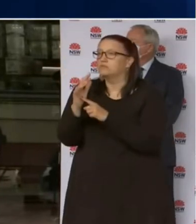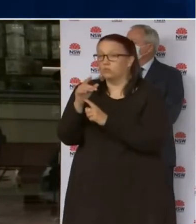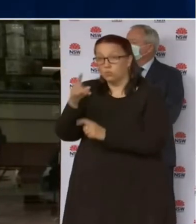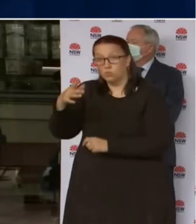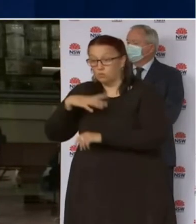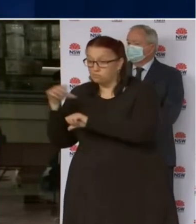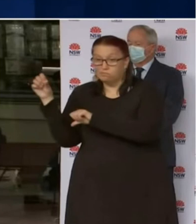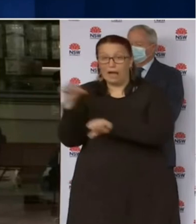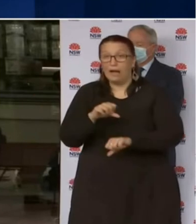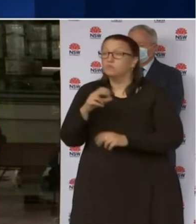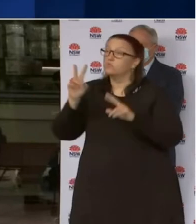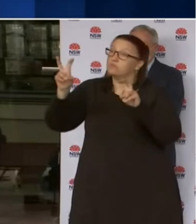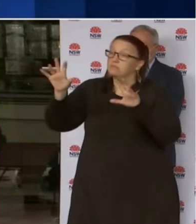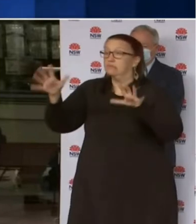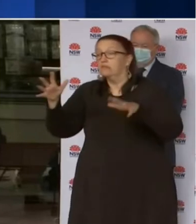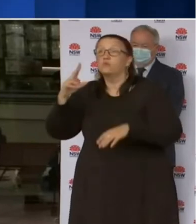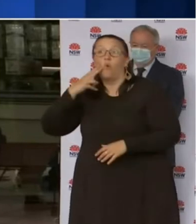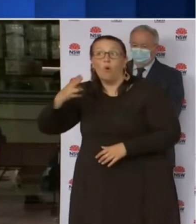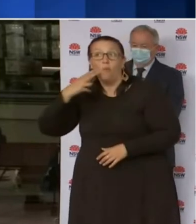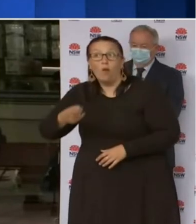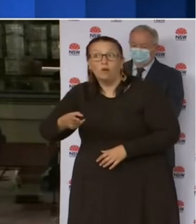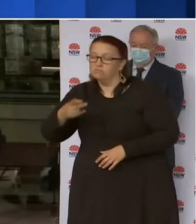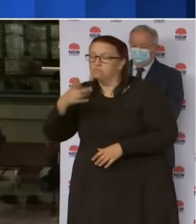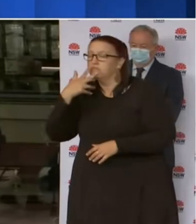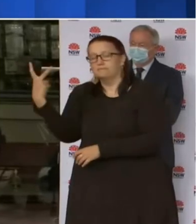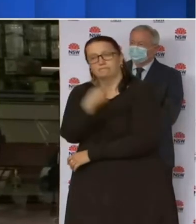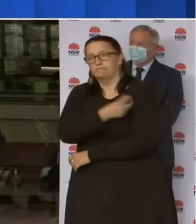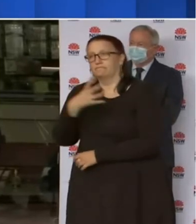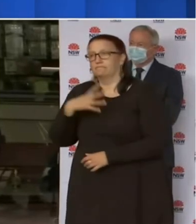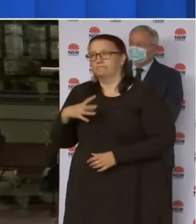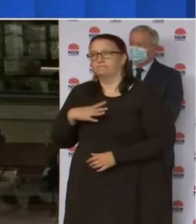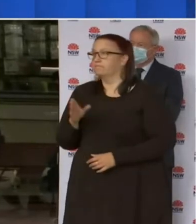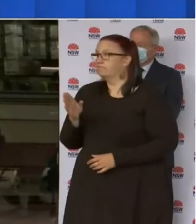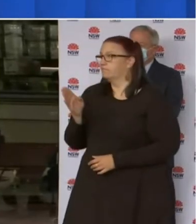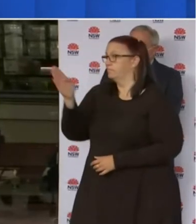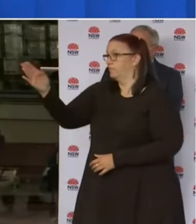if we are going to return to some COVID normalcy. What are the total numbers?